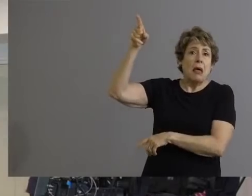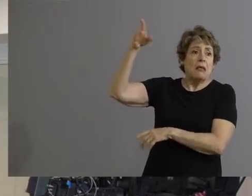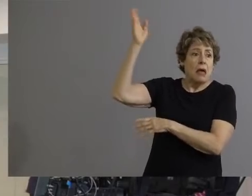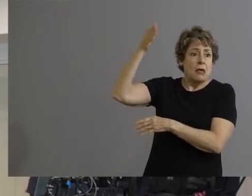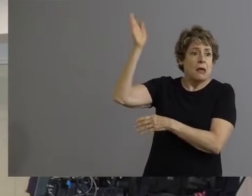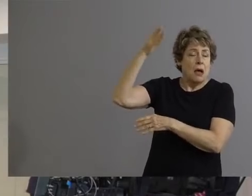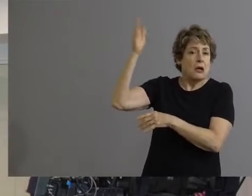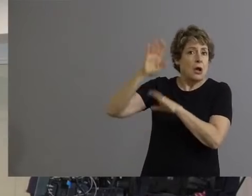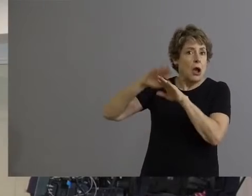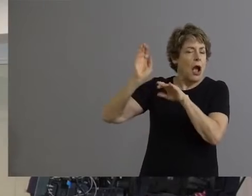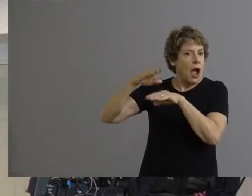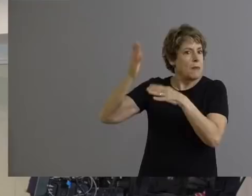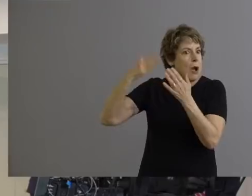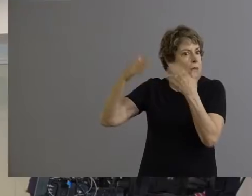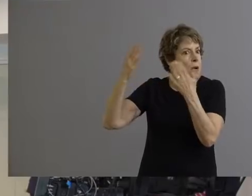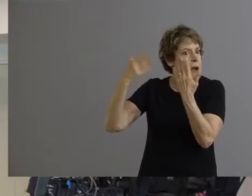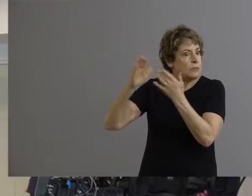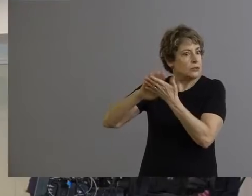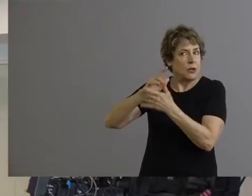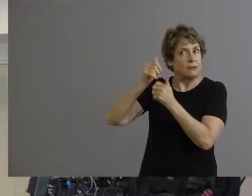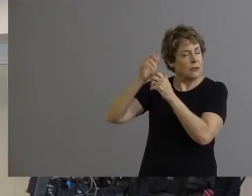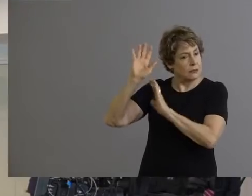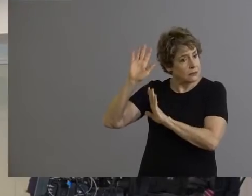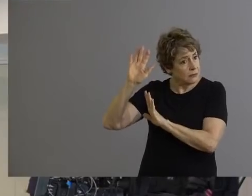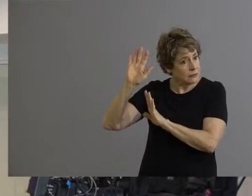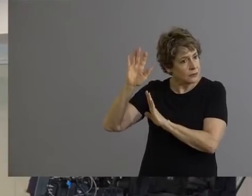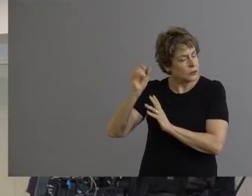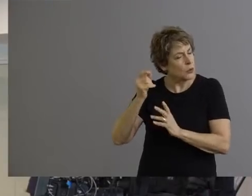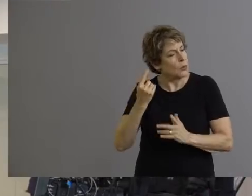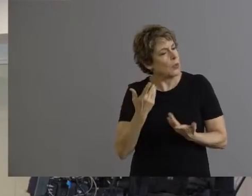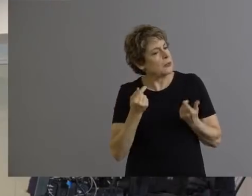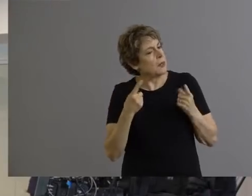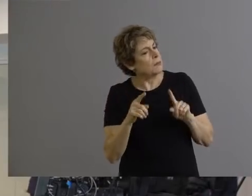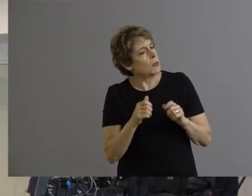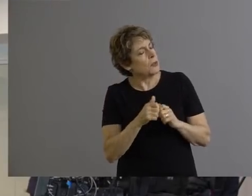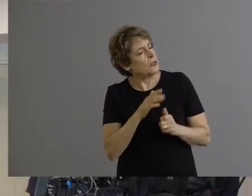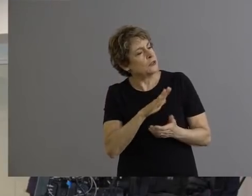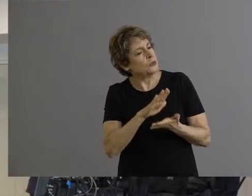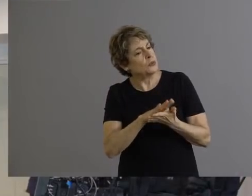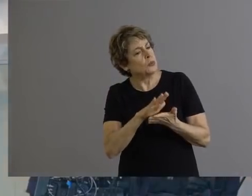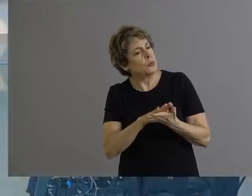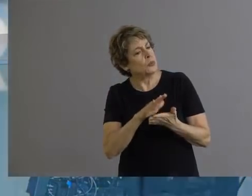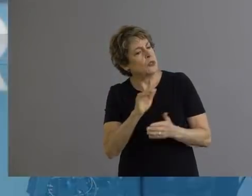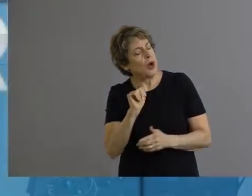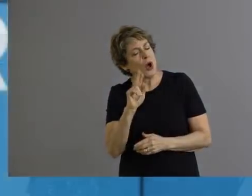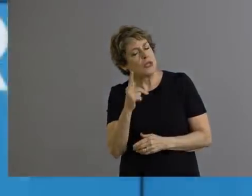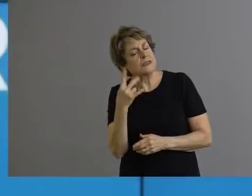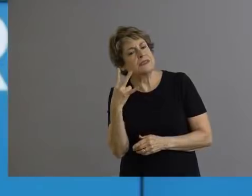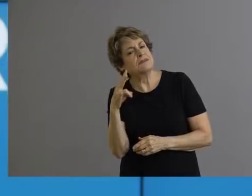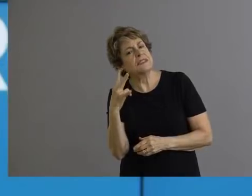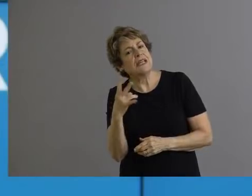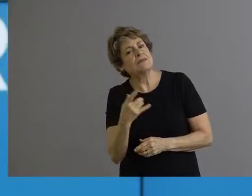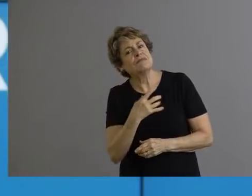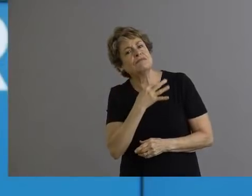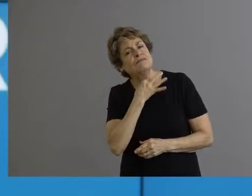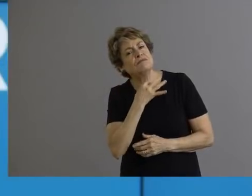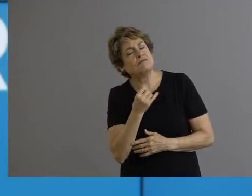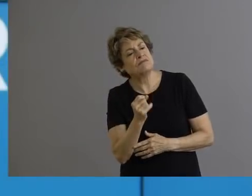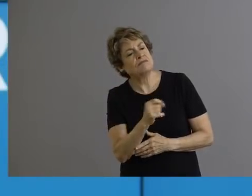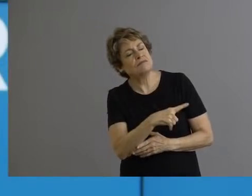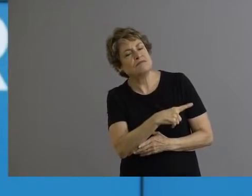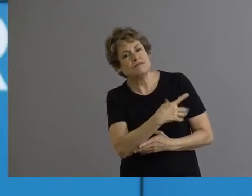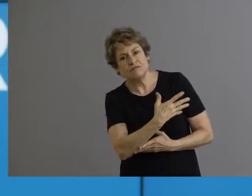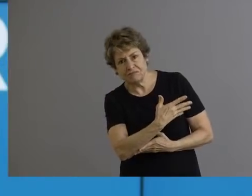classroom. What is happening with schools in the state of Arizona on August 17th? Okay, thank you, Billy. Let me answer